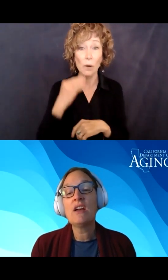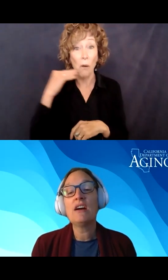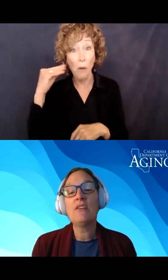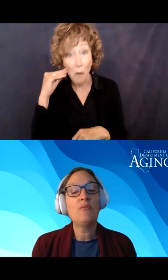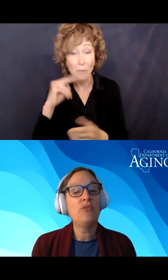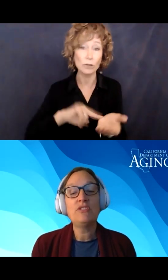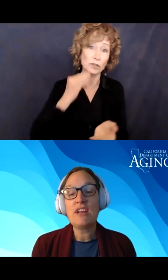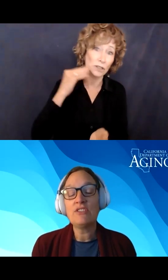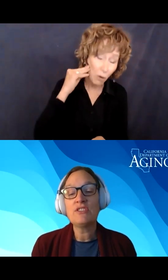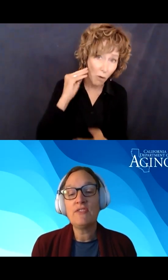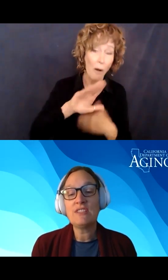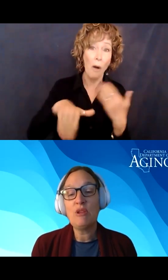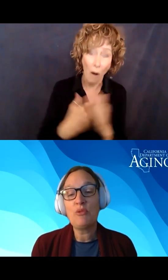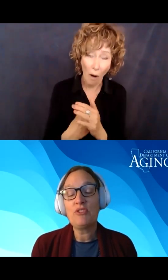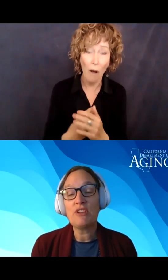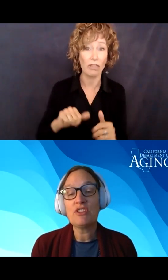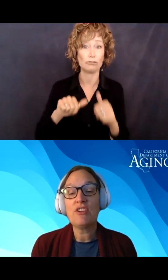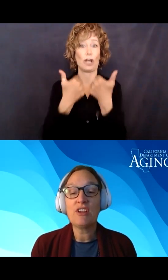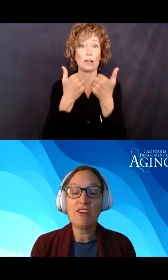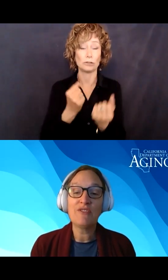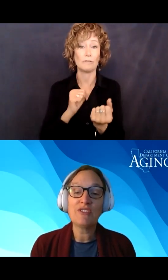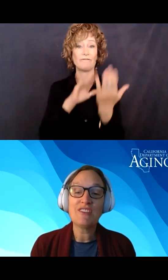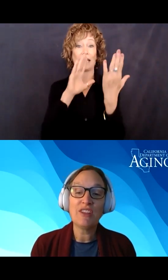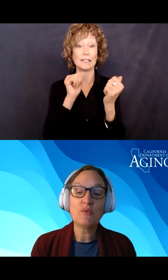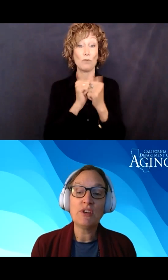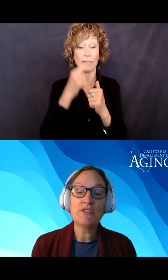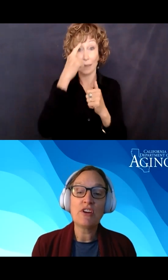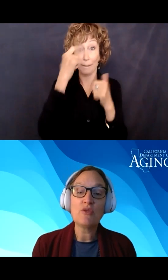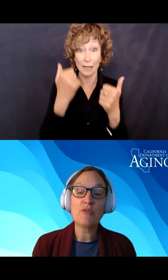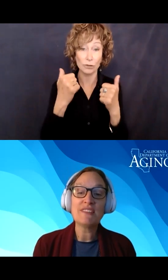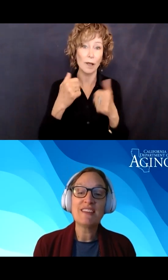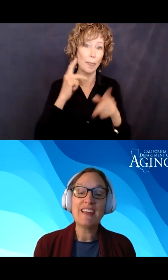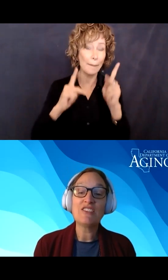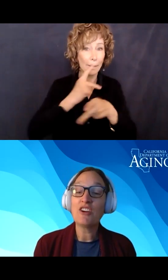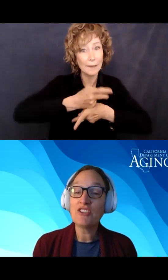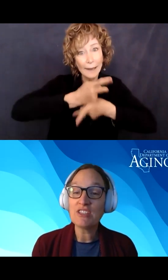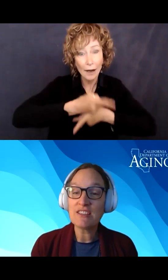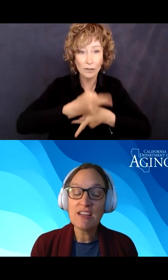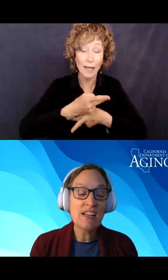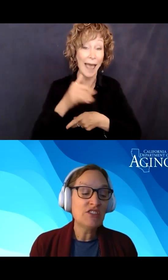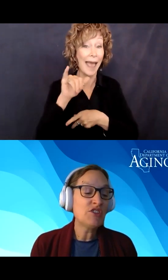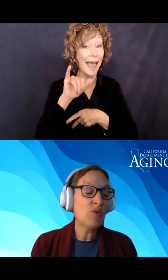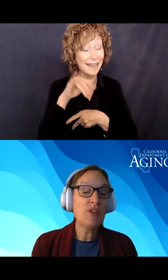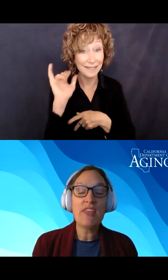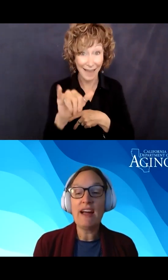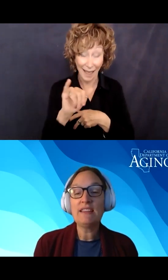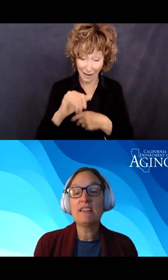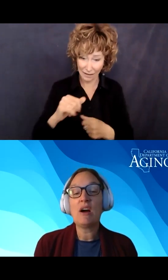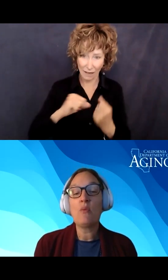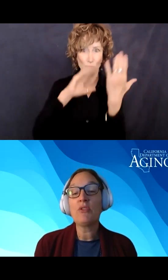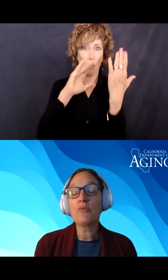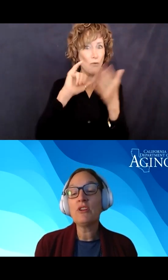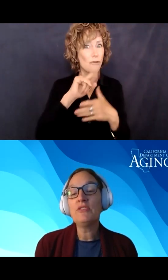homes. The challenges facing people with dementia, their caregivers, their loved ones, are enormous and are urgent. So with